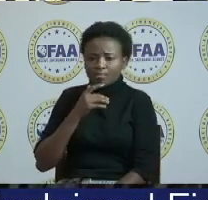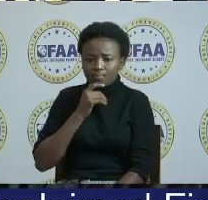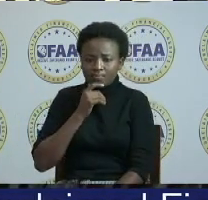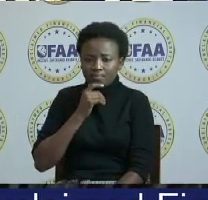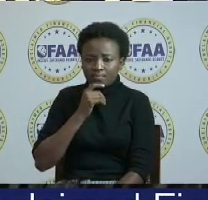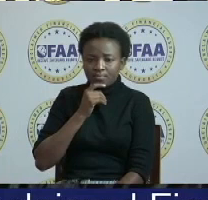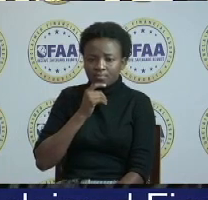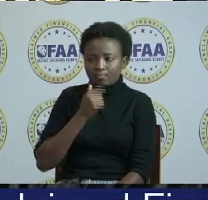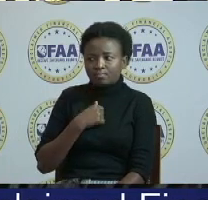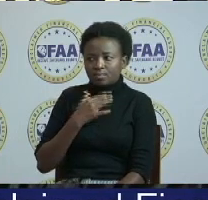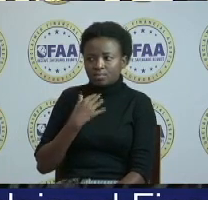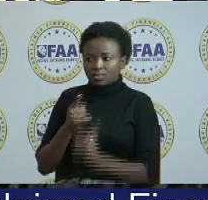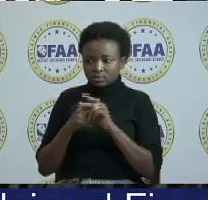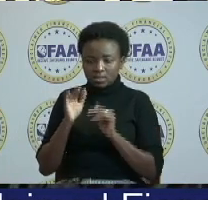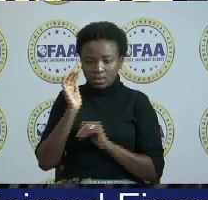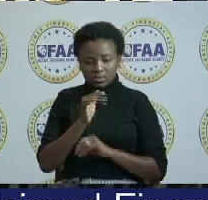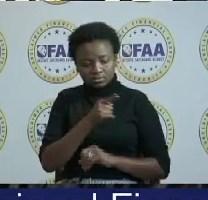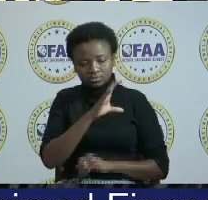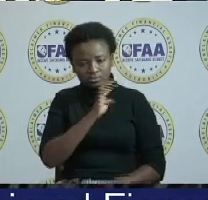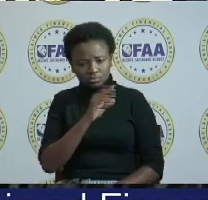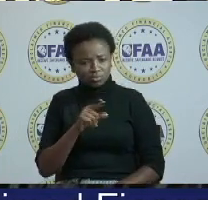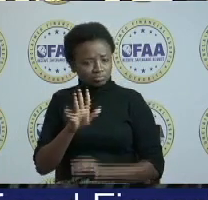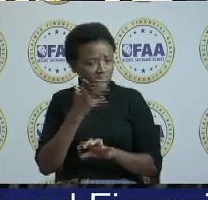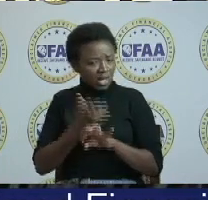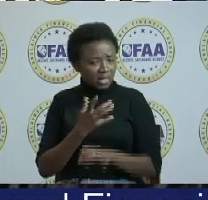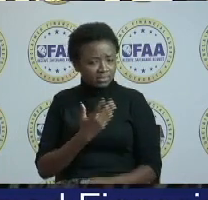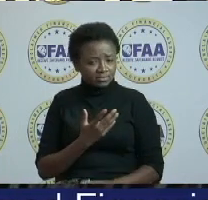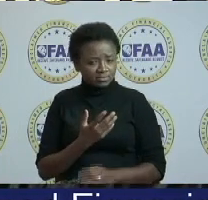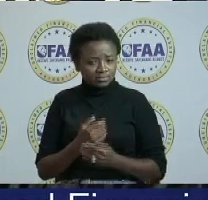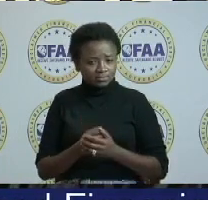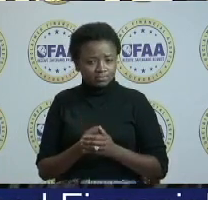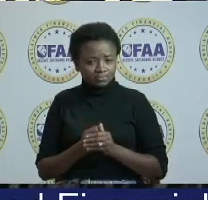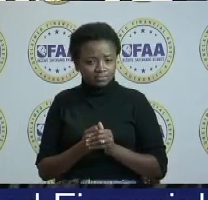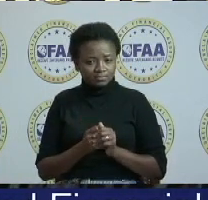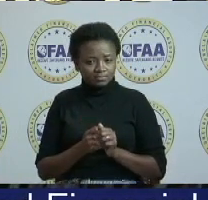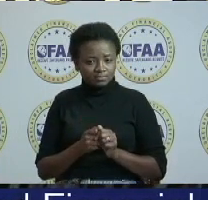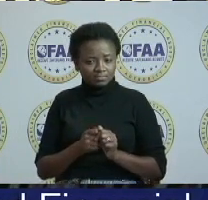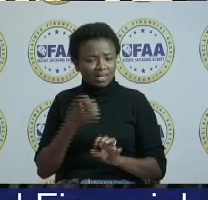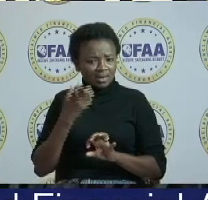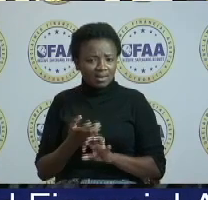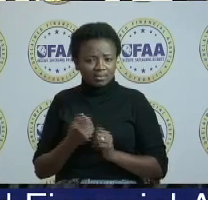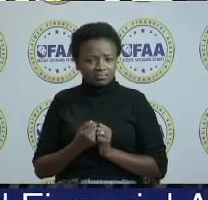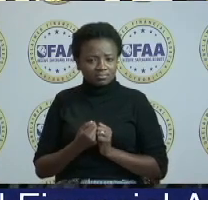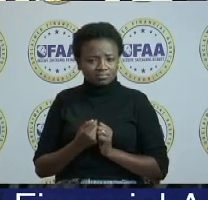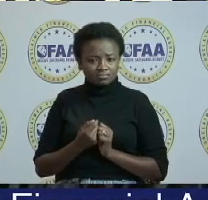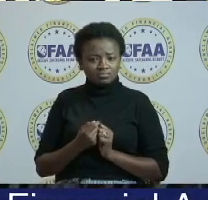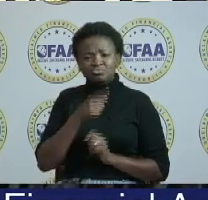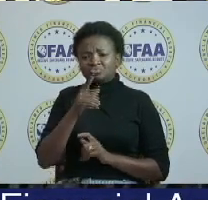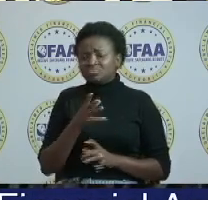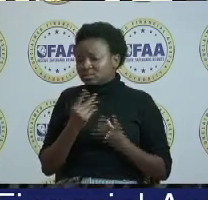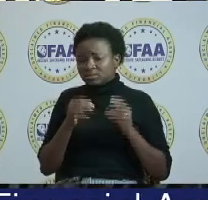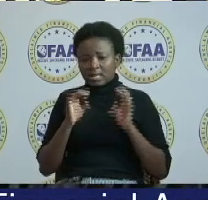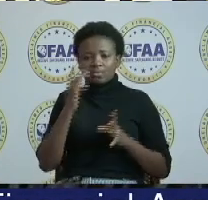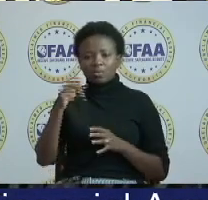Bwana CEO, I would like to start with you. How difficult has it been? I mean, it's not interesting to be seated in an office and you know there's a lot of money here that